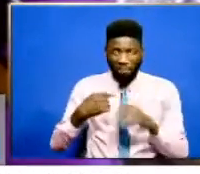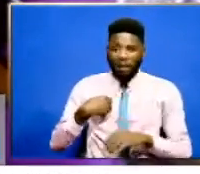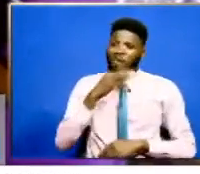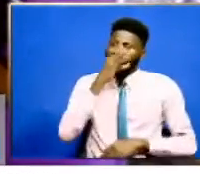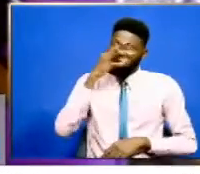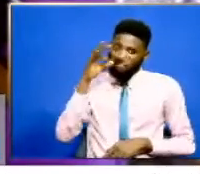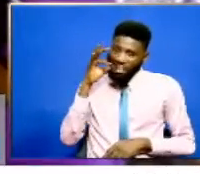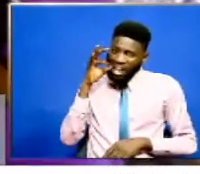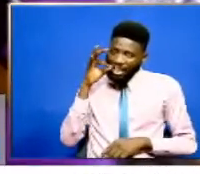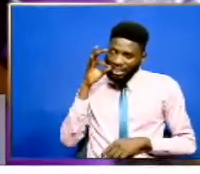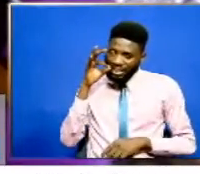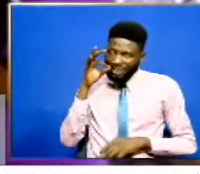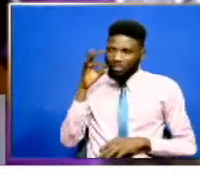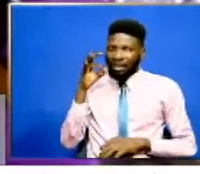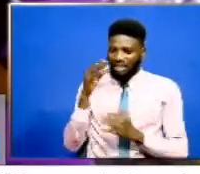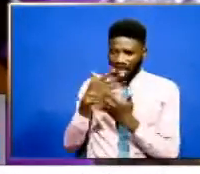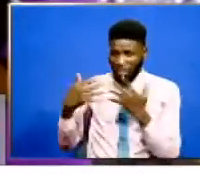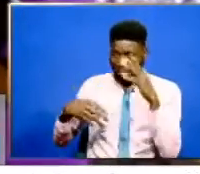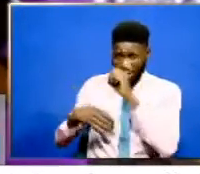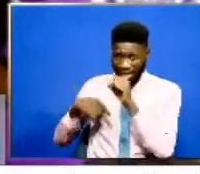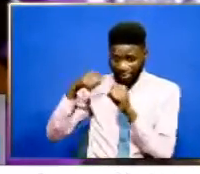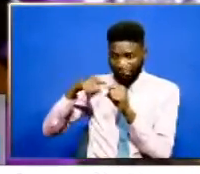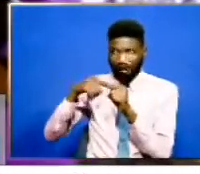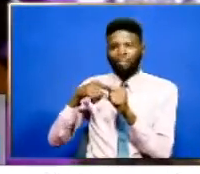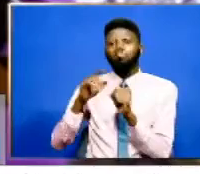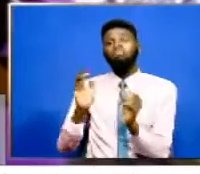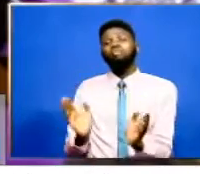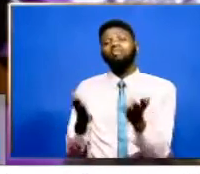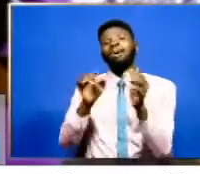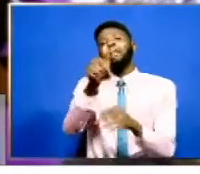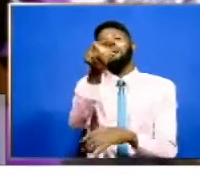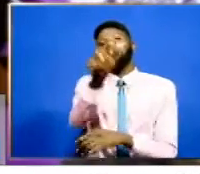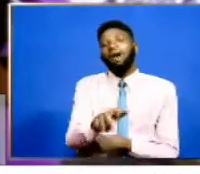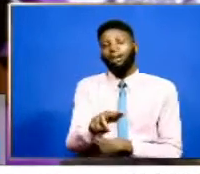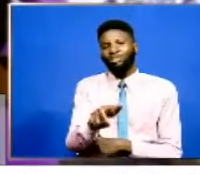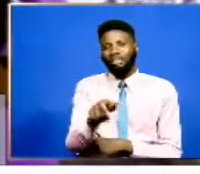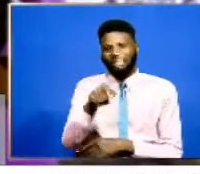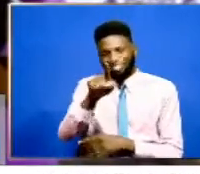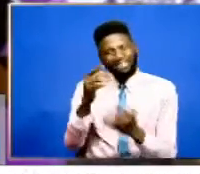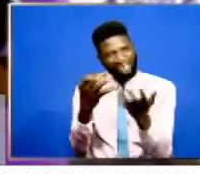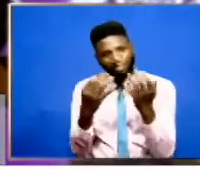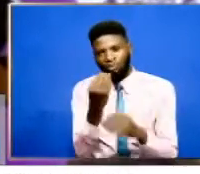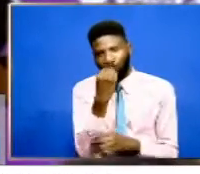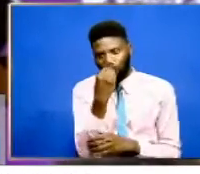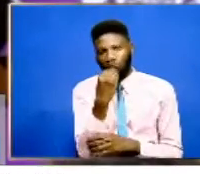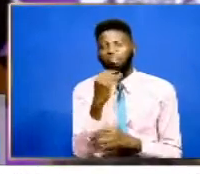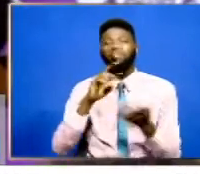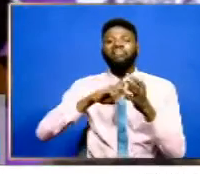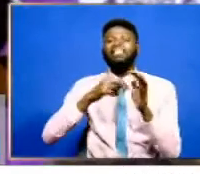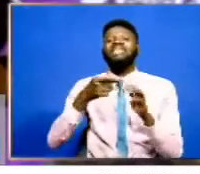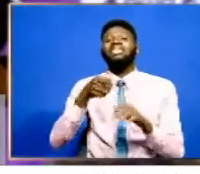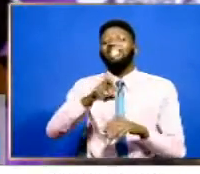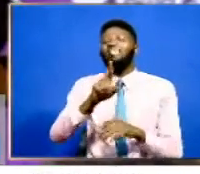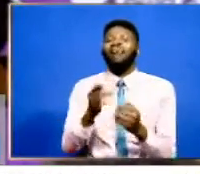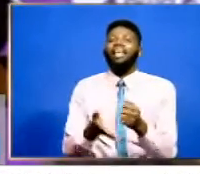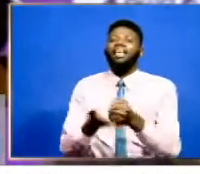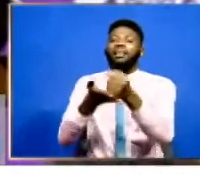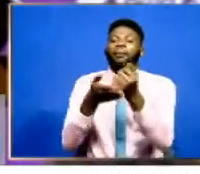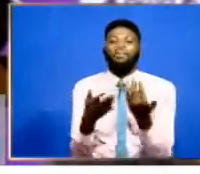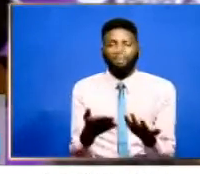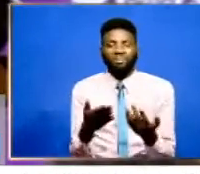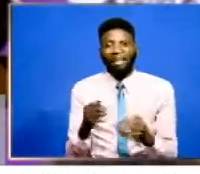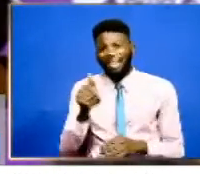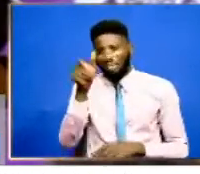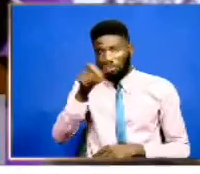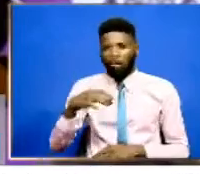into charity. Somebody somewhere needs food, your hand may be extended. Somebody somewhere needs